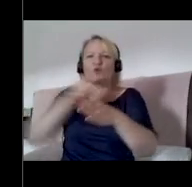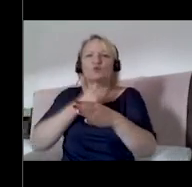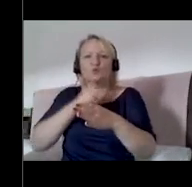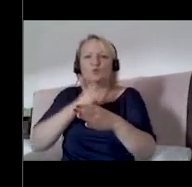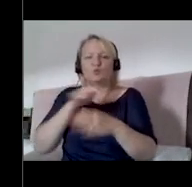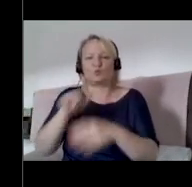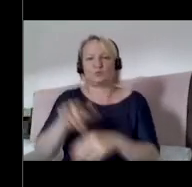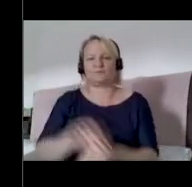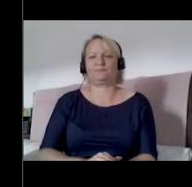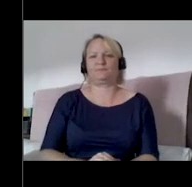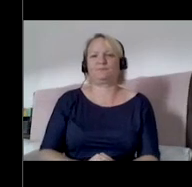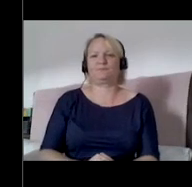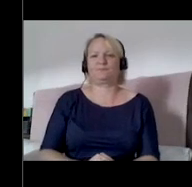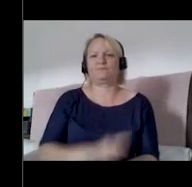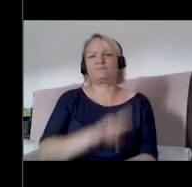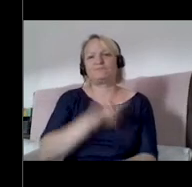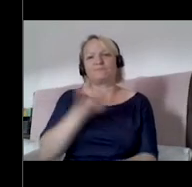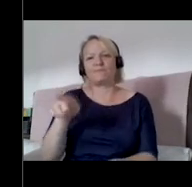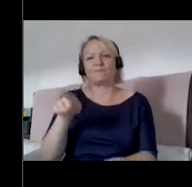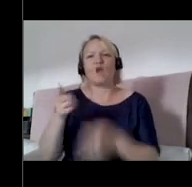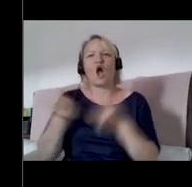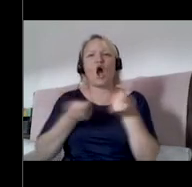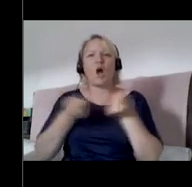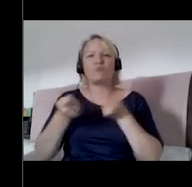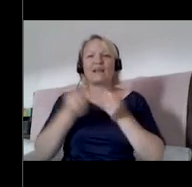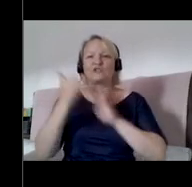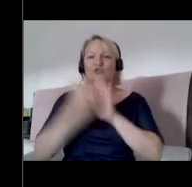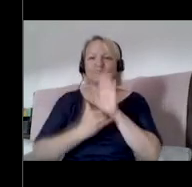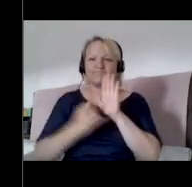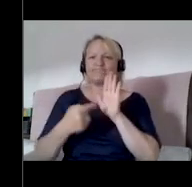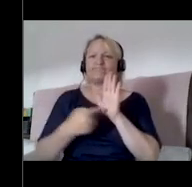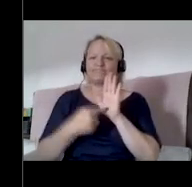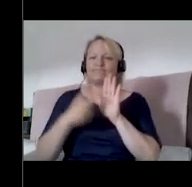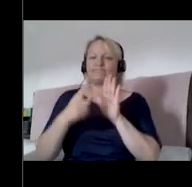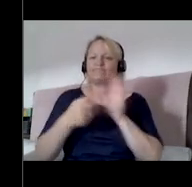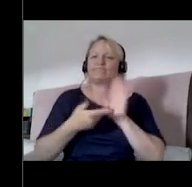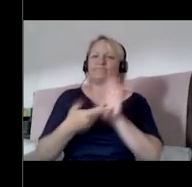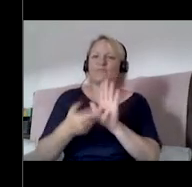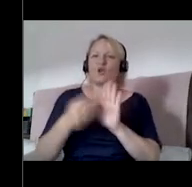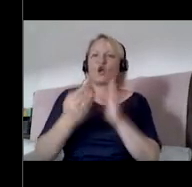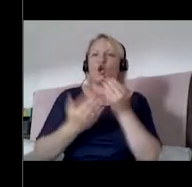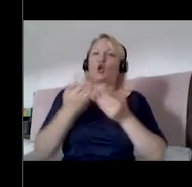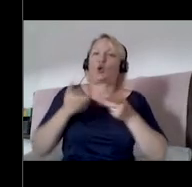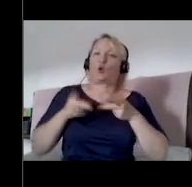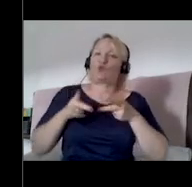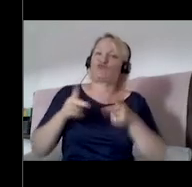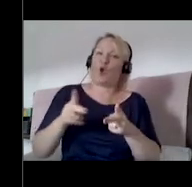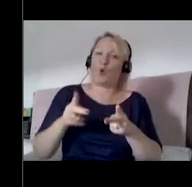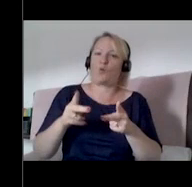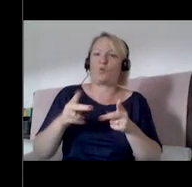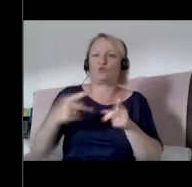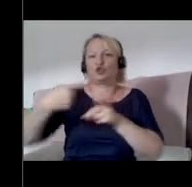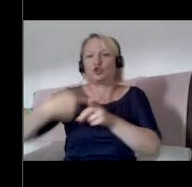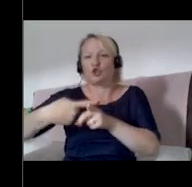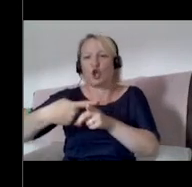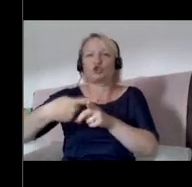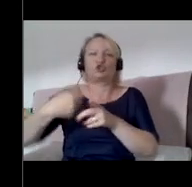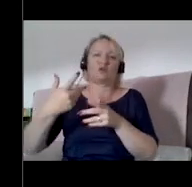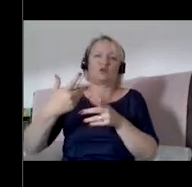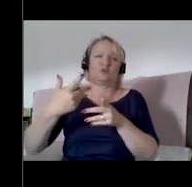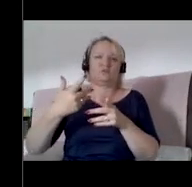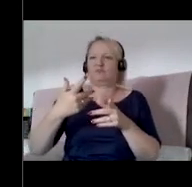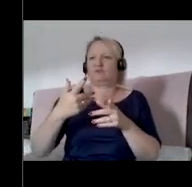construction. The operations update provides information on the new road, on junctions, the tunnel,